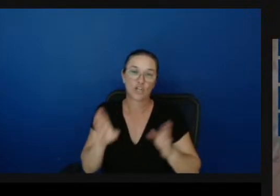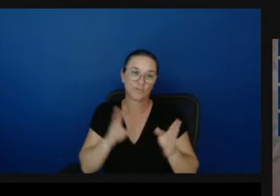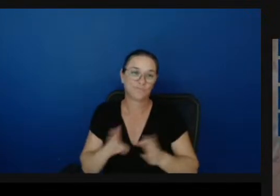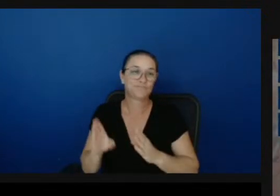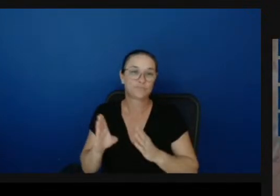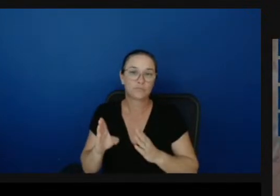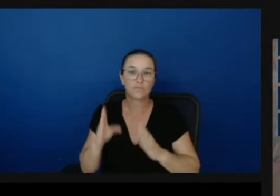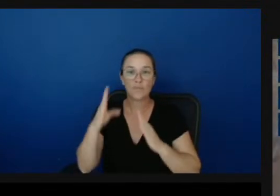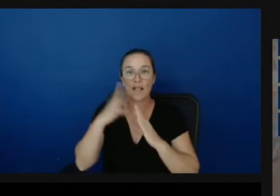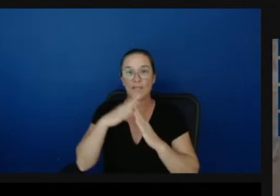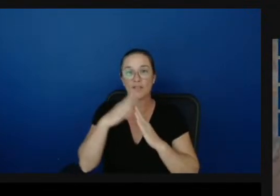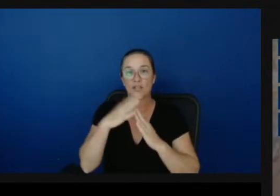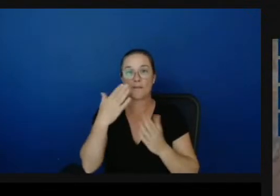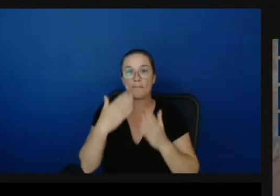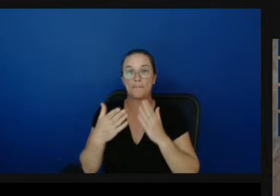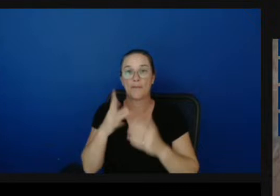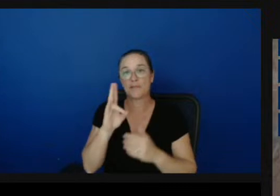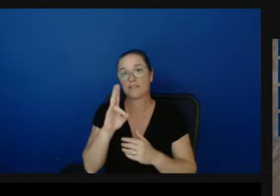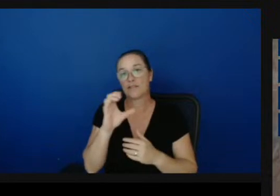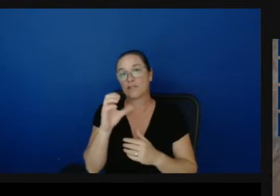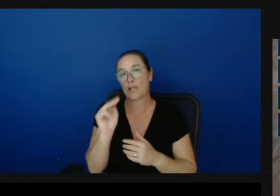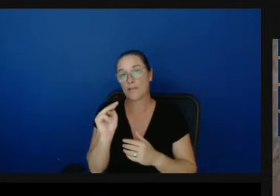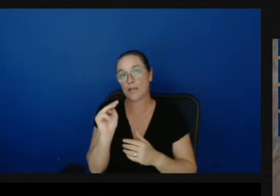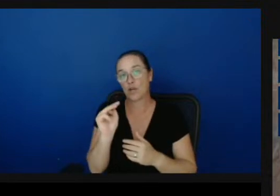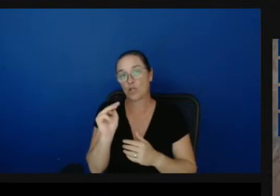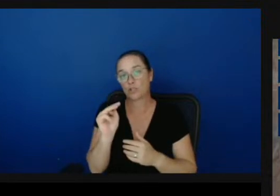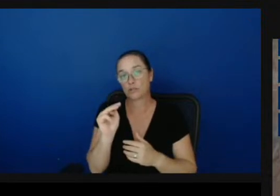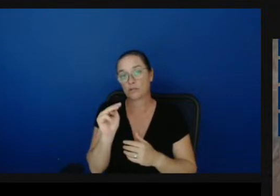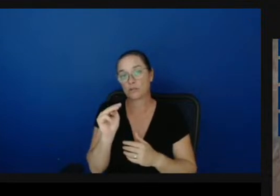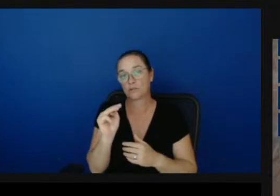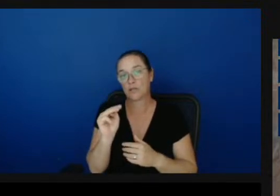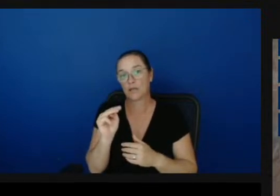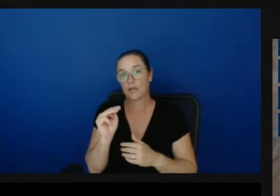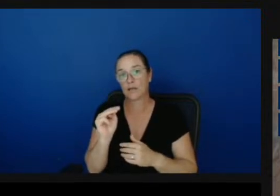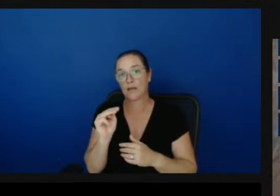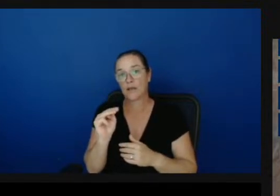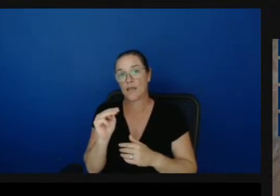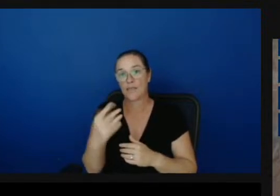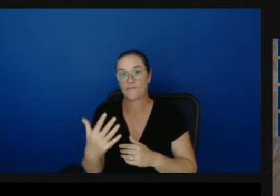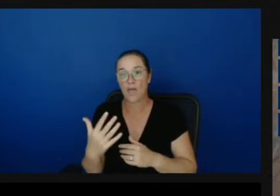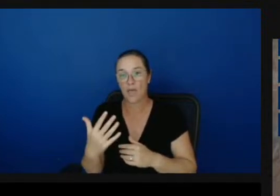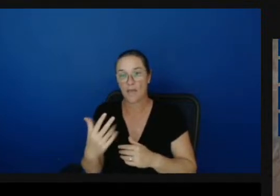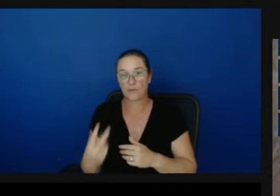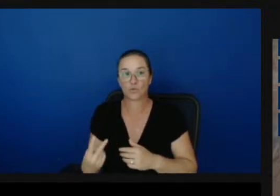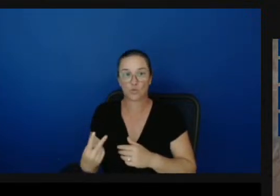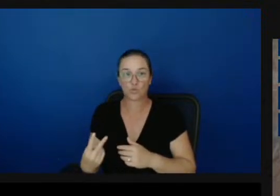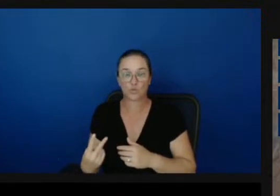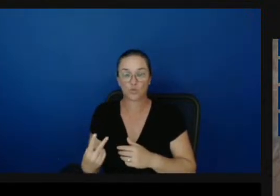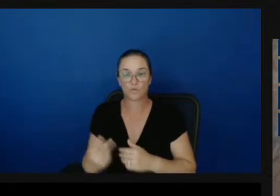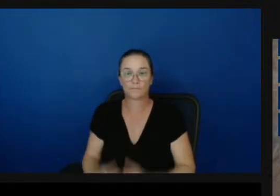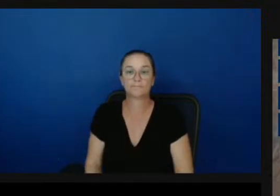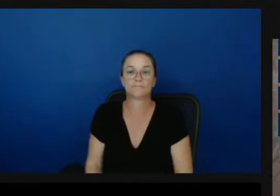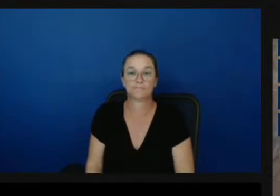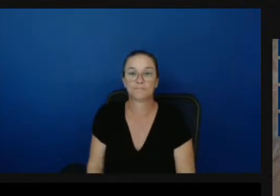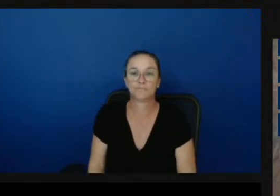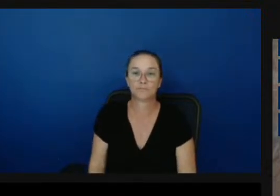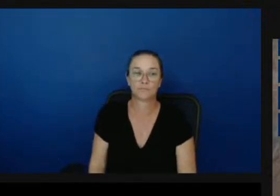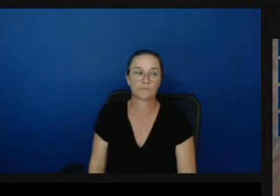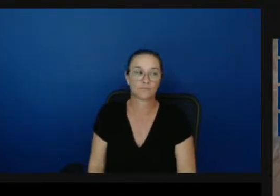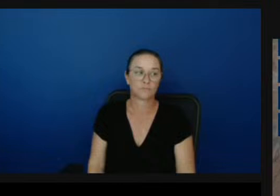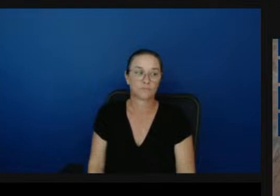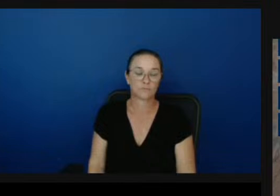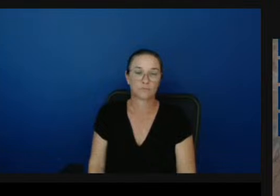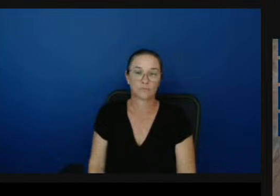top, it's maybe moved 7 centimeters this far, and then maybe 5, and then 2 down here, 3 and 2, something like